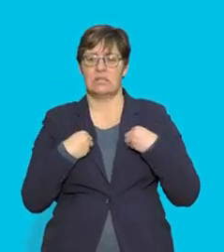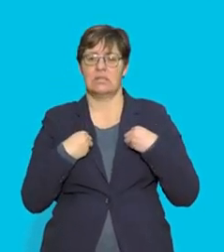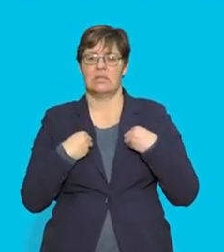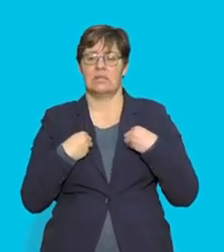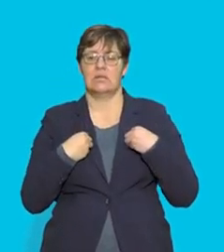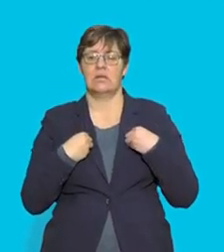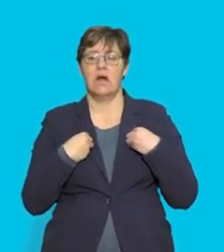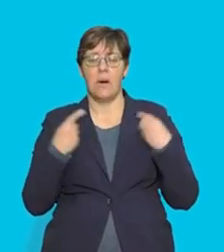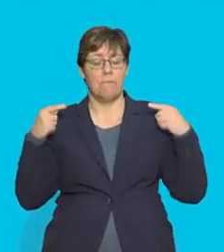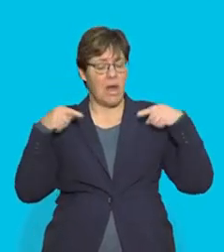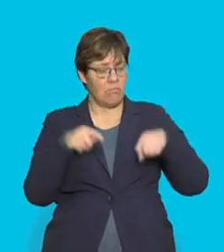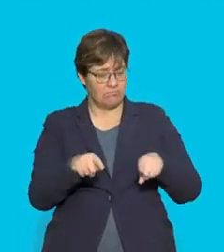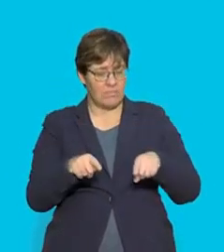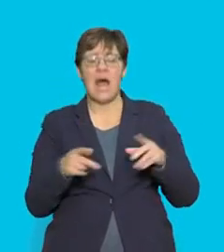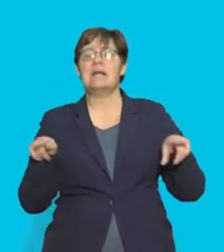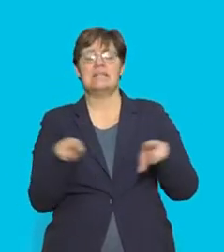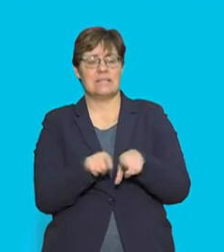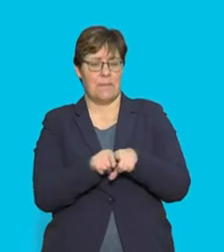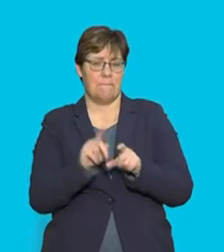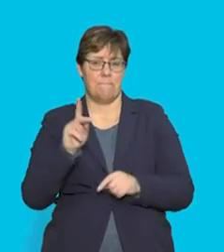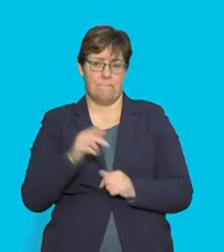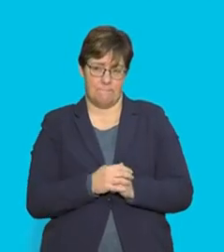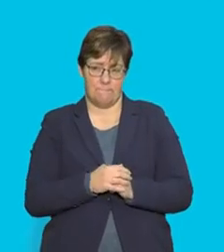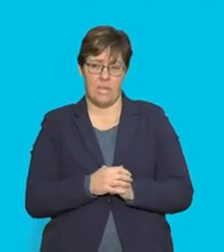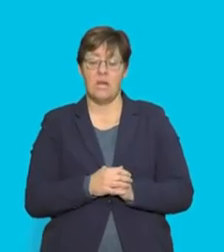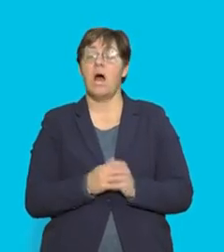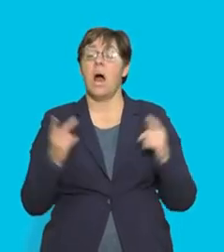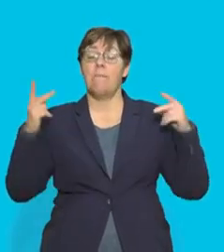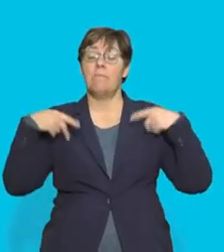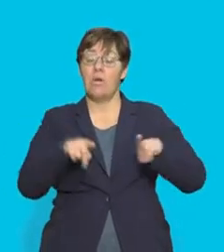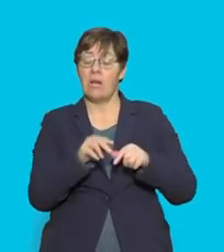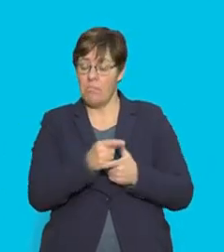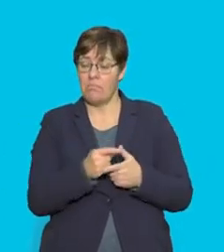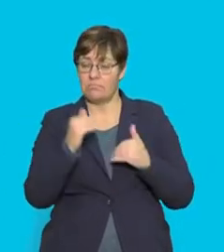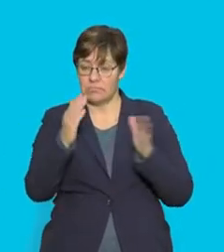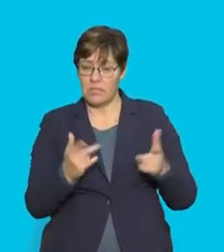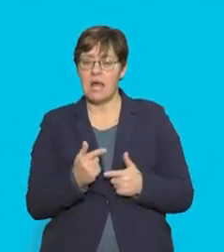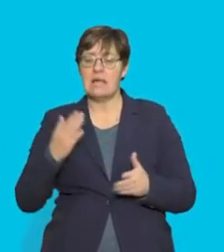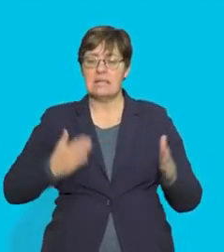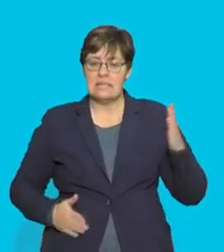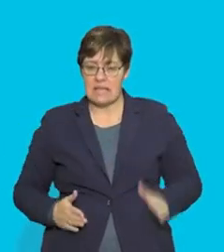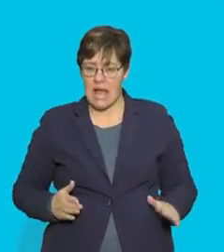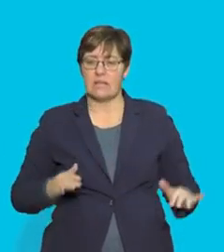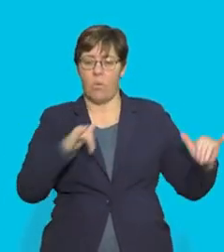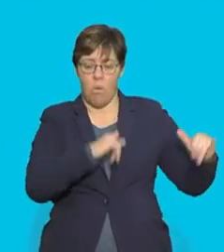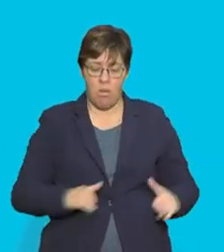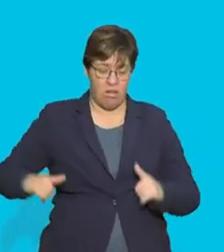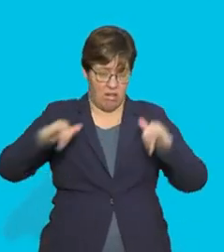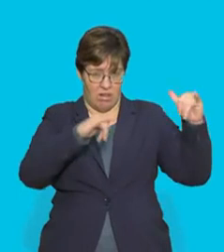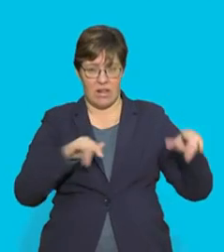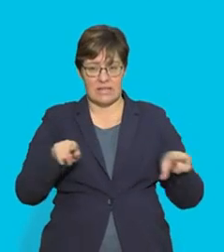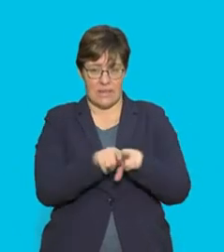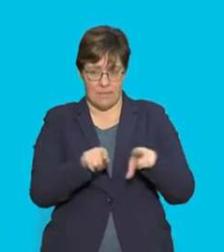when it comes to a rhombus. Now, what makes it different from a parallelogram is that the sides are equal, all of them.